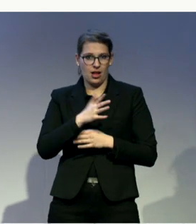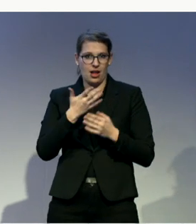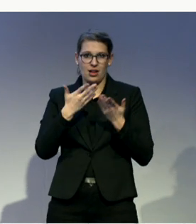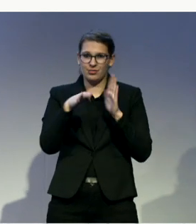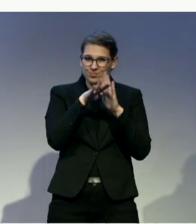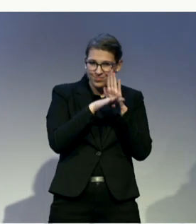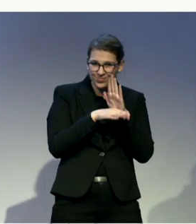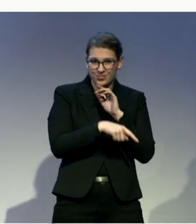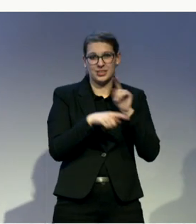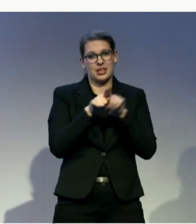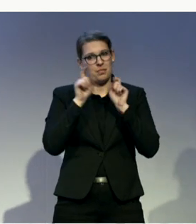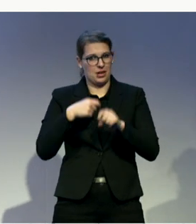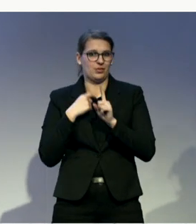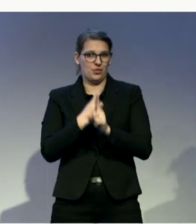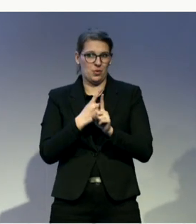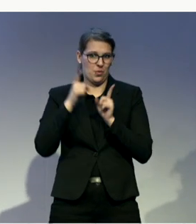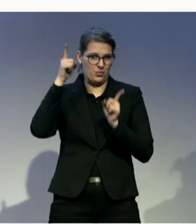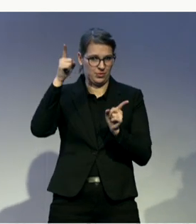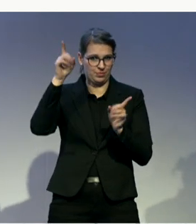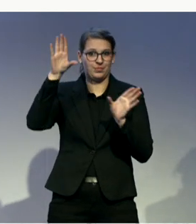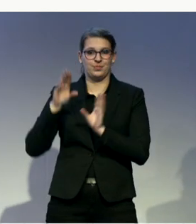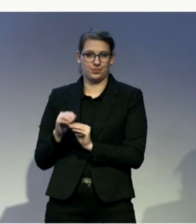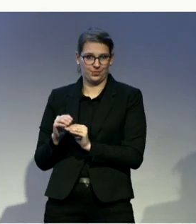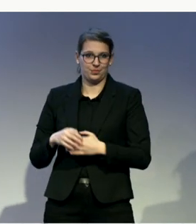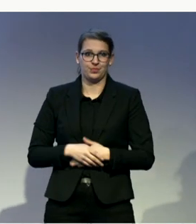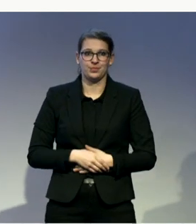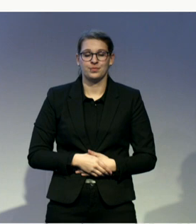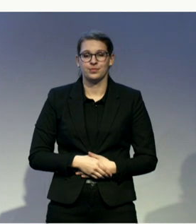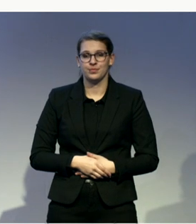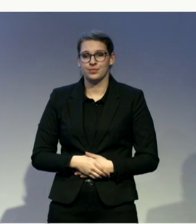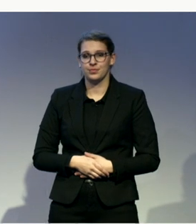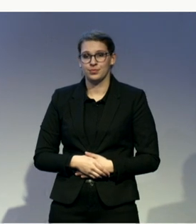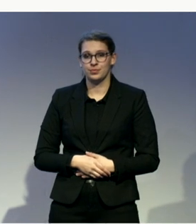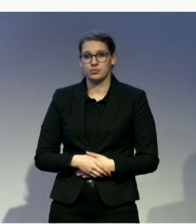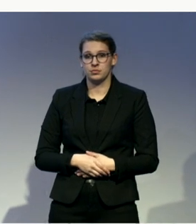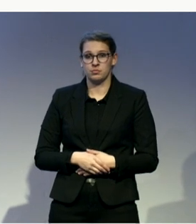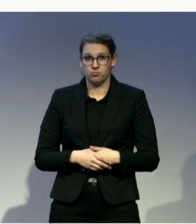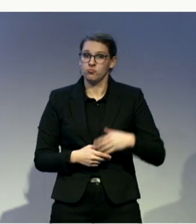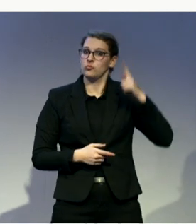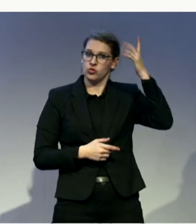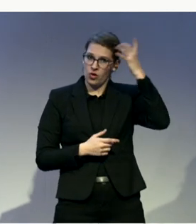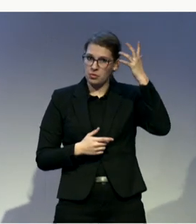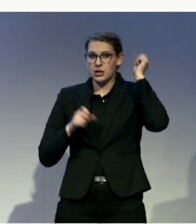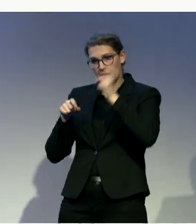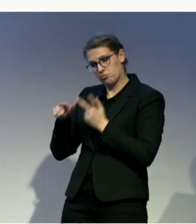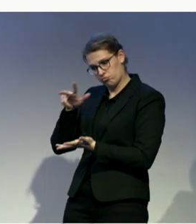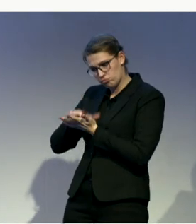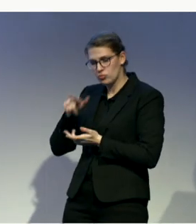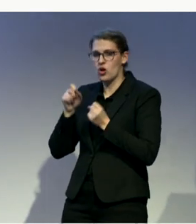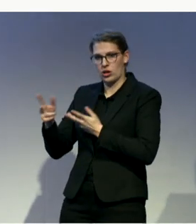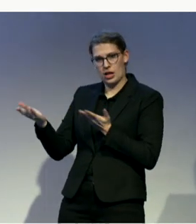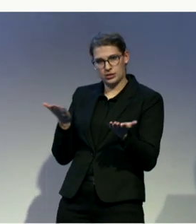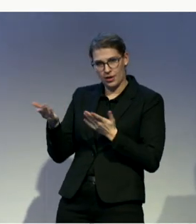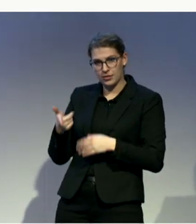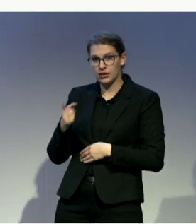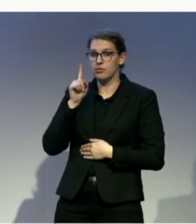legislative. So you are being recognized as service provider. What does it mean in practice? You are no